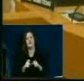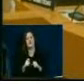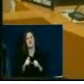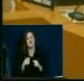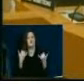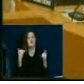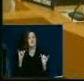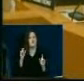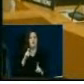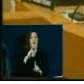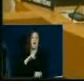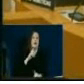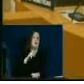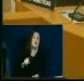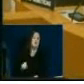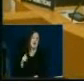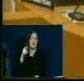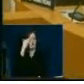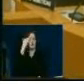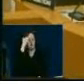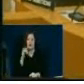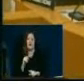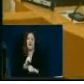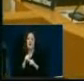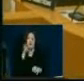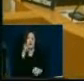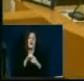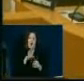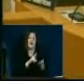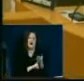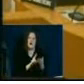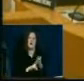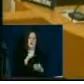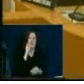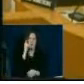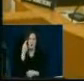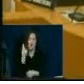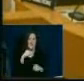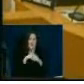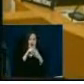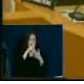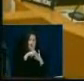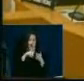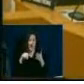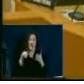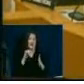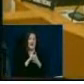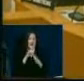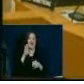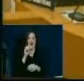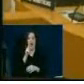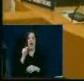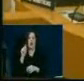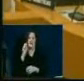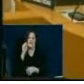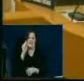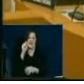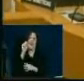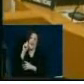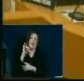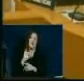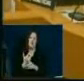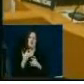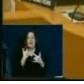outstanding. They knew that when they voted on the contract, because one of them is in writing that it's outstanding.